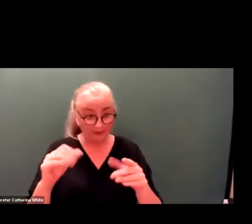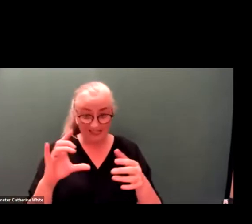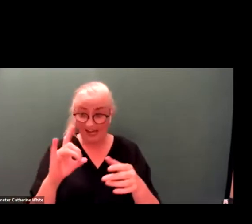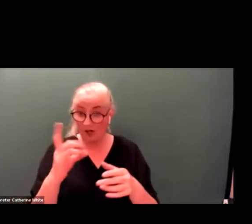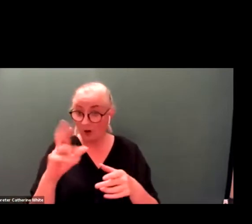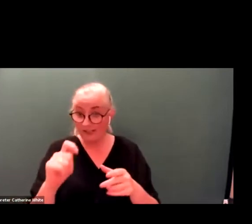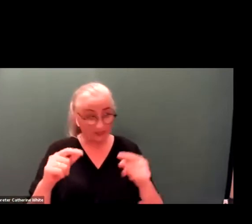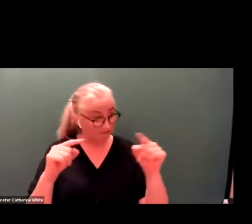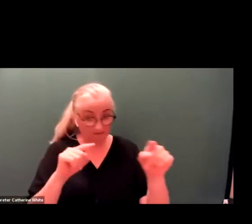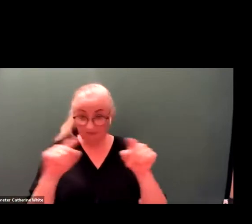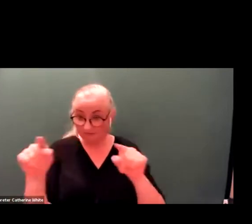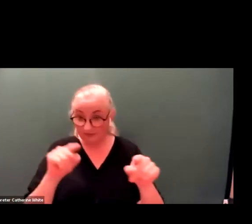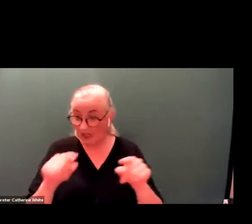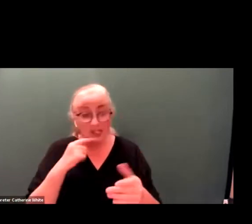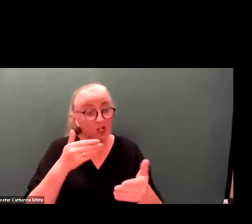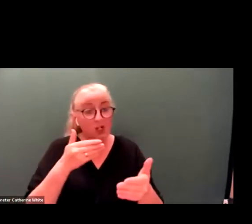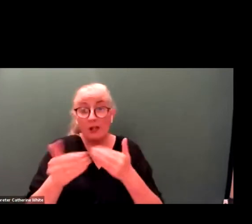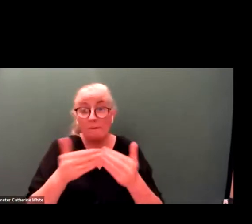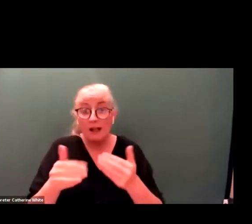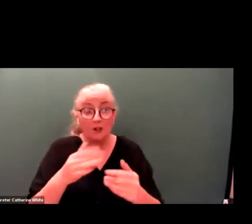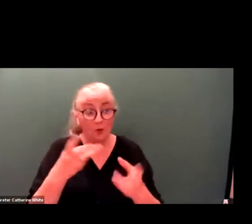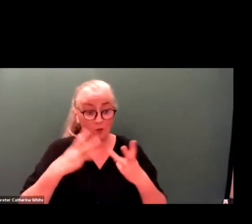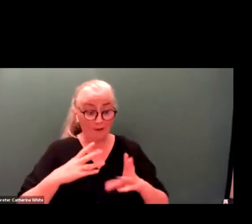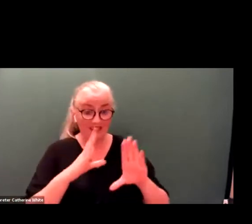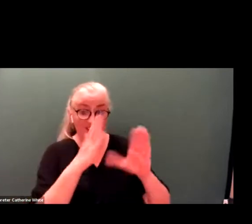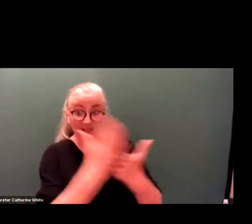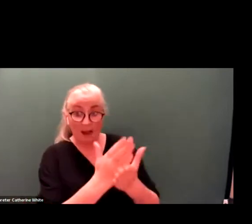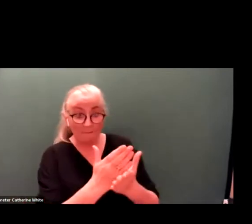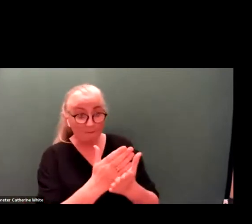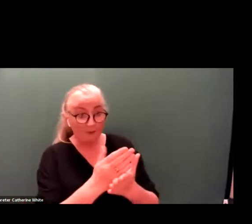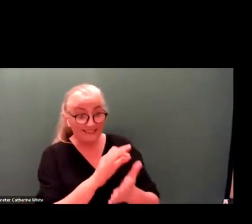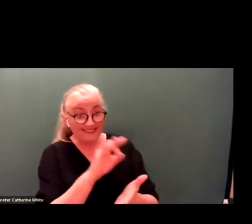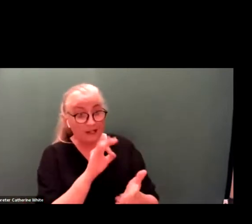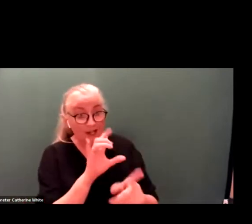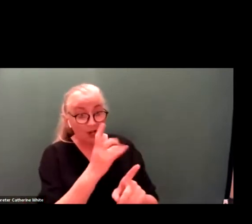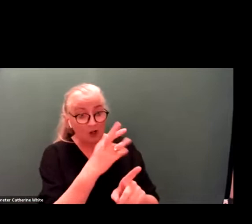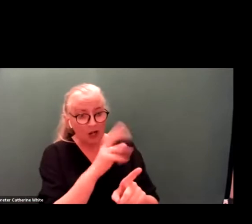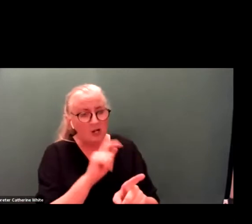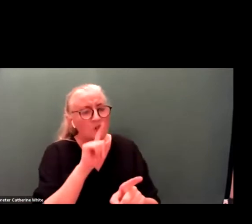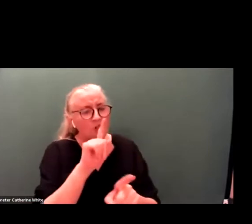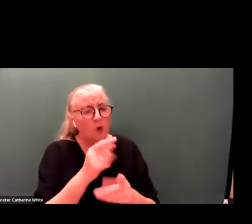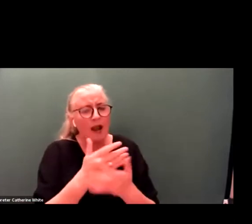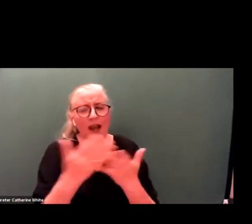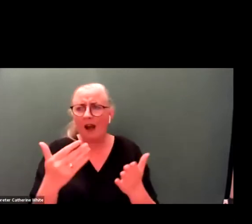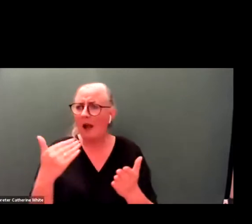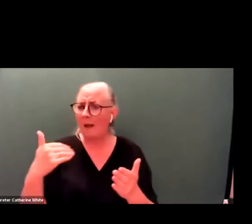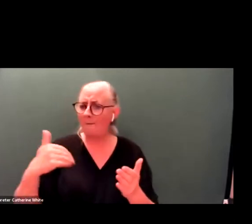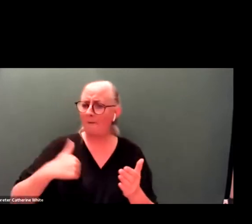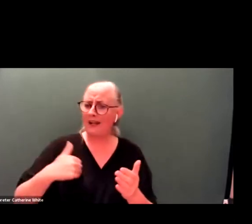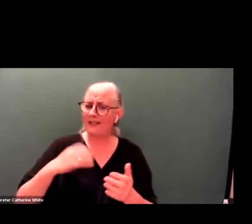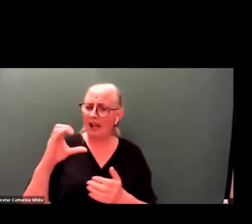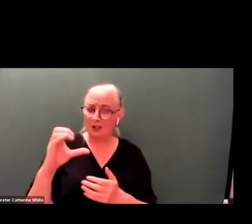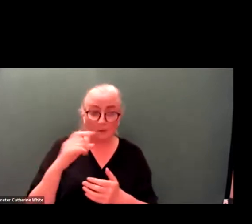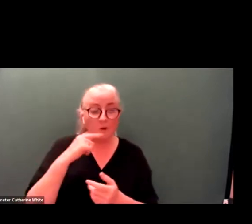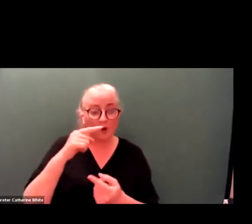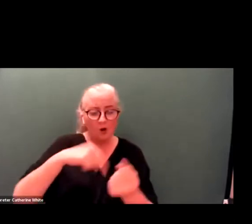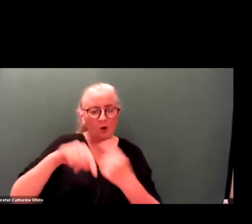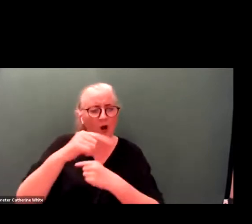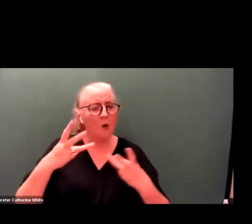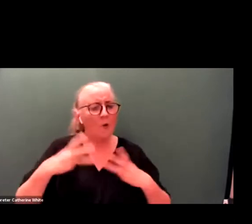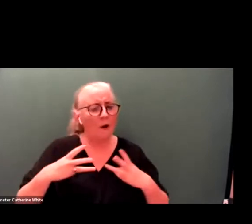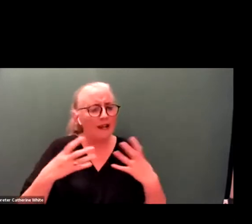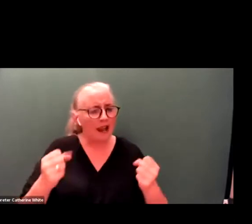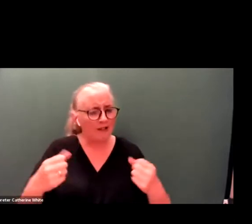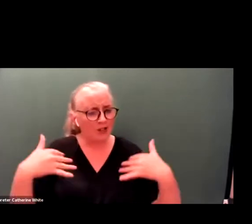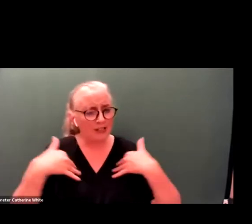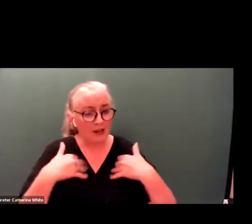many million women stopped taking HRT. So how many additional breast cancers are we talking? So the Women's Health Concern reported an